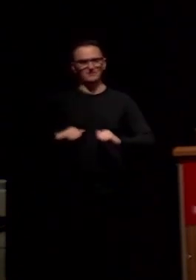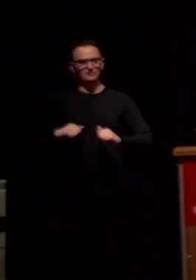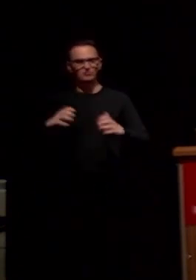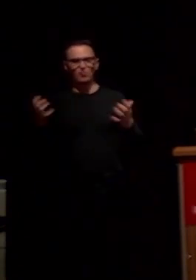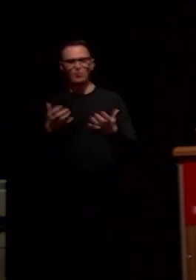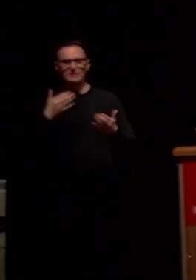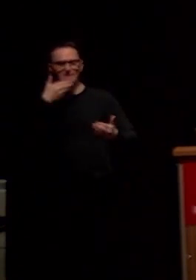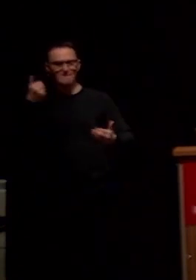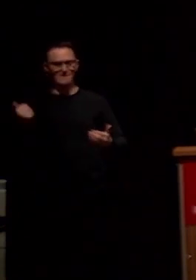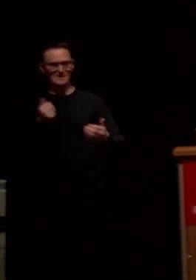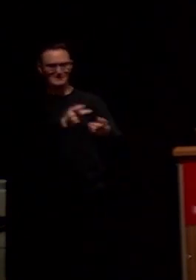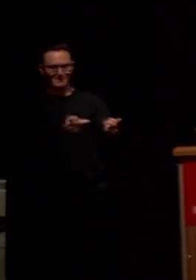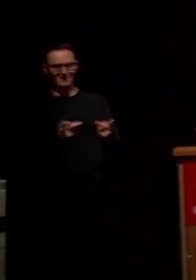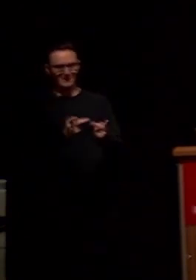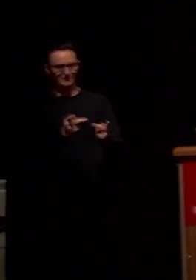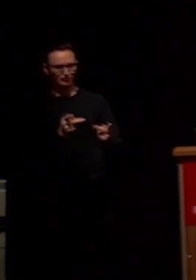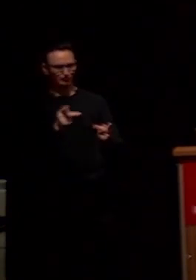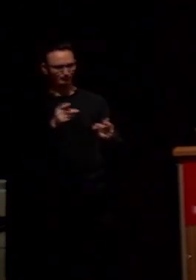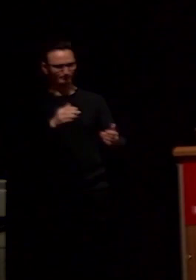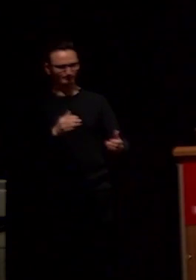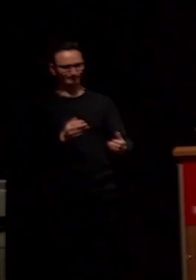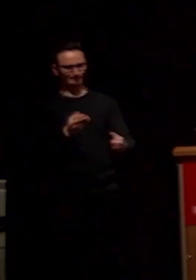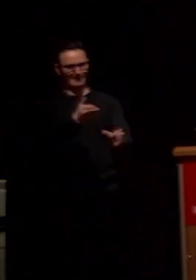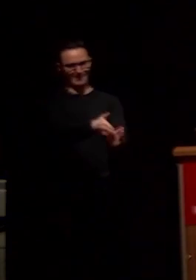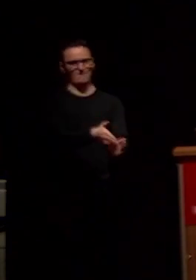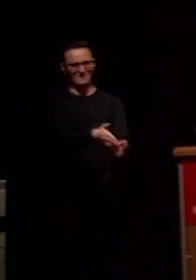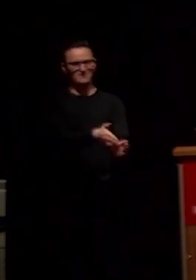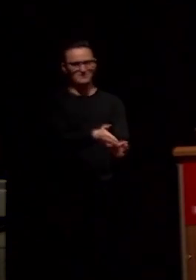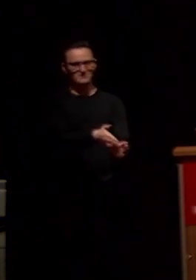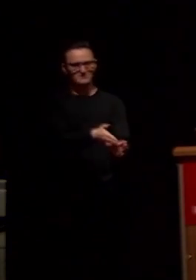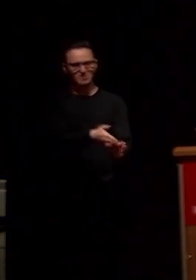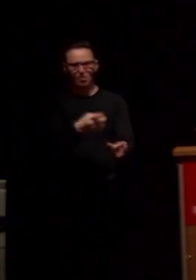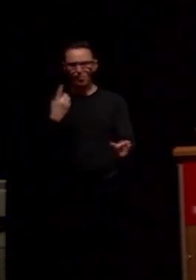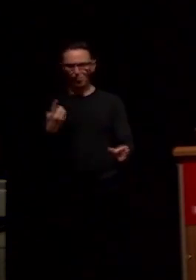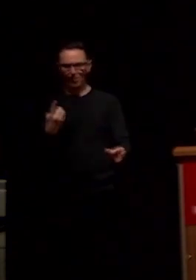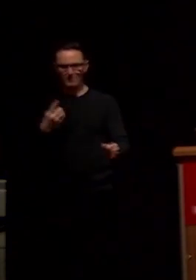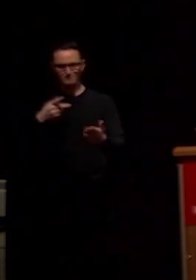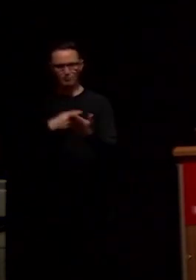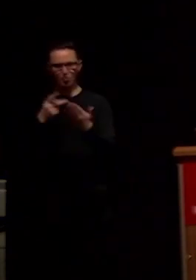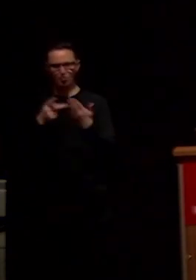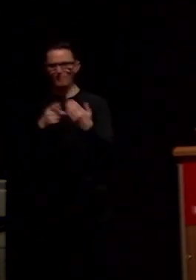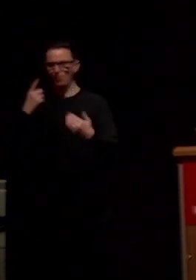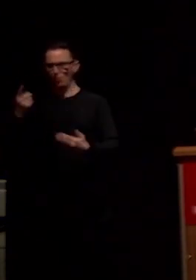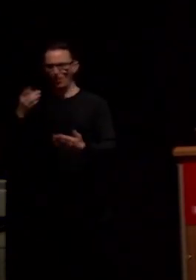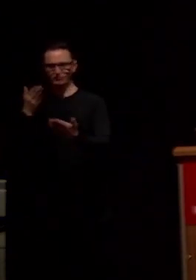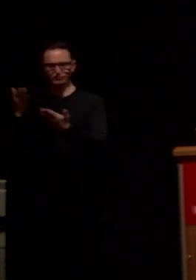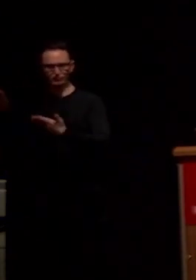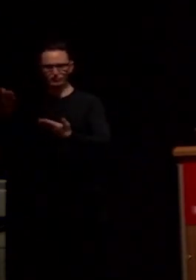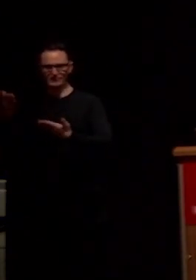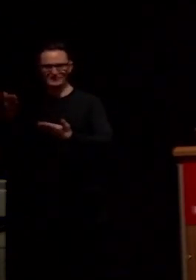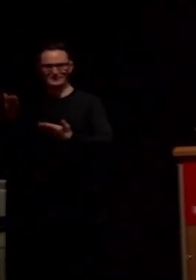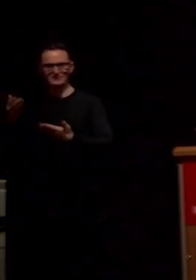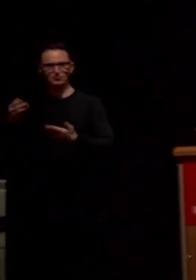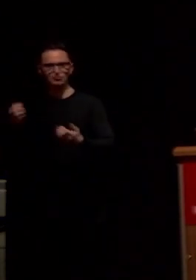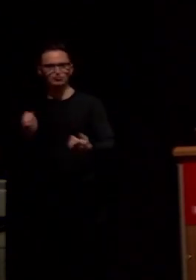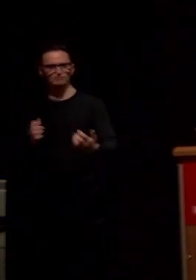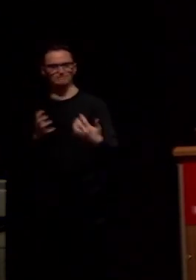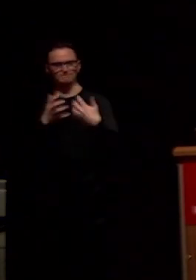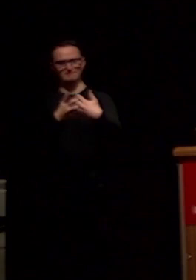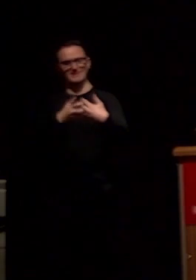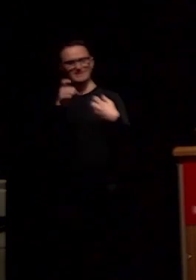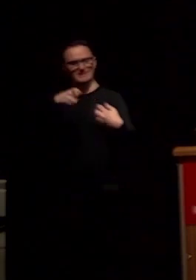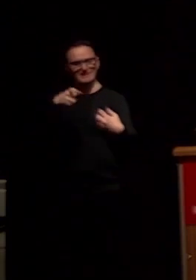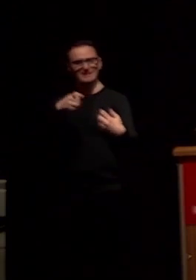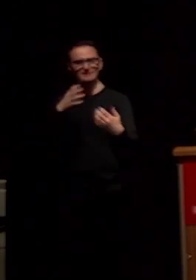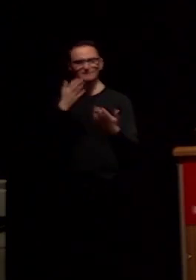to intervene? If you could add one program, one service to meet the needs of people with mental illness, what would you pick? What's the